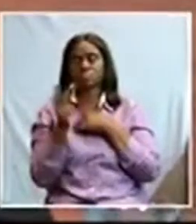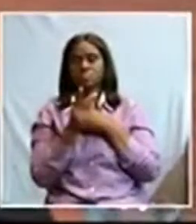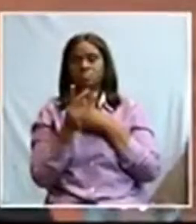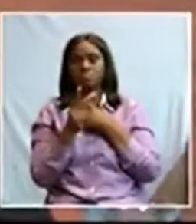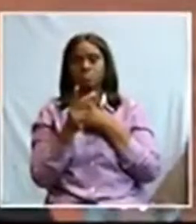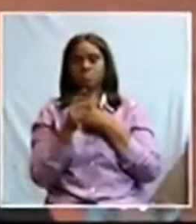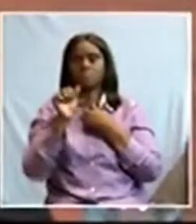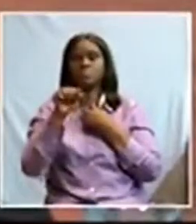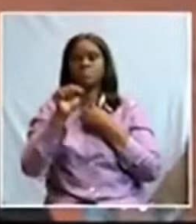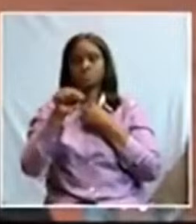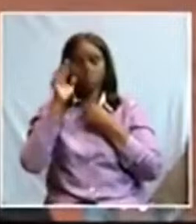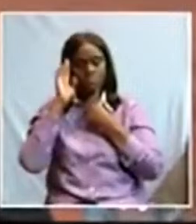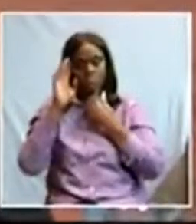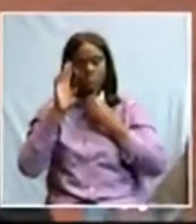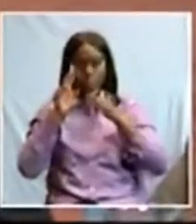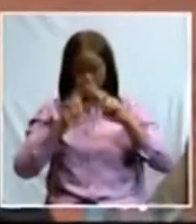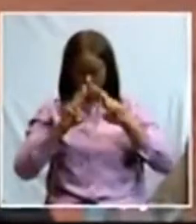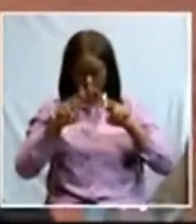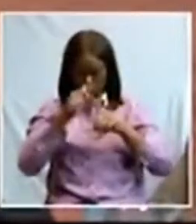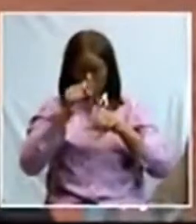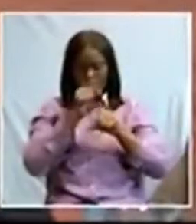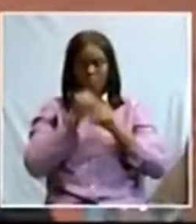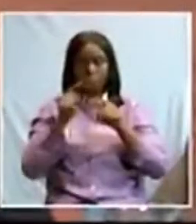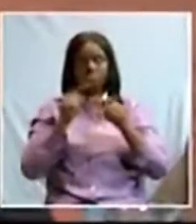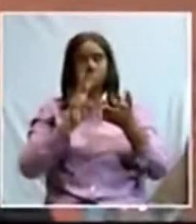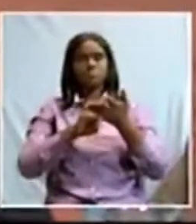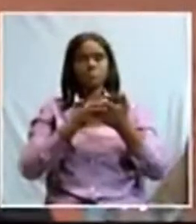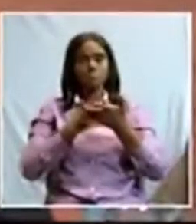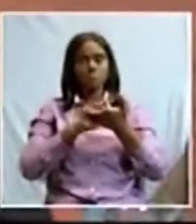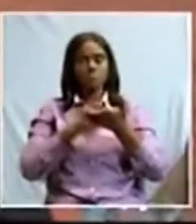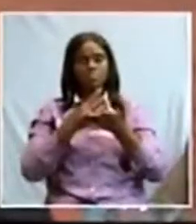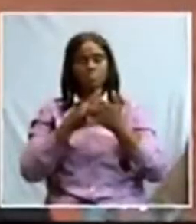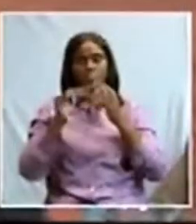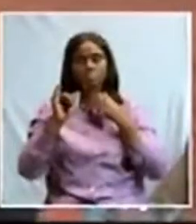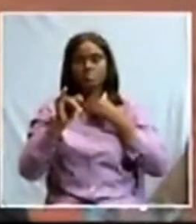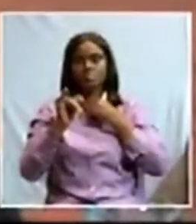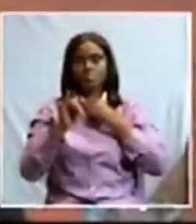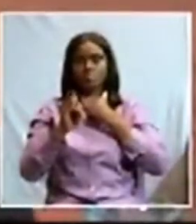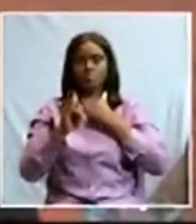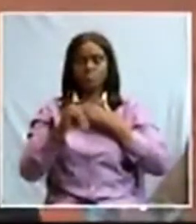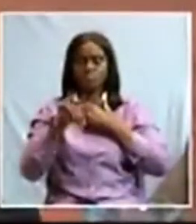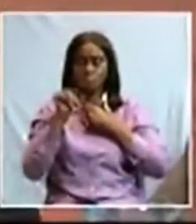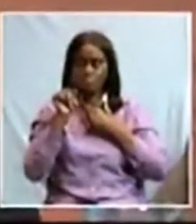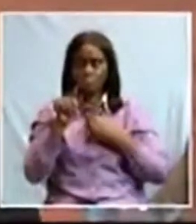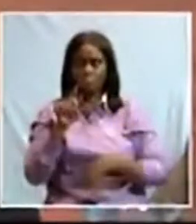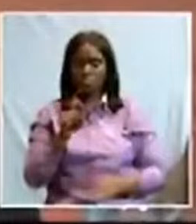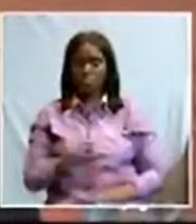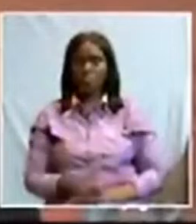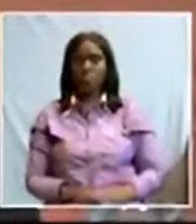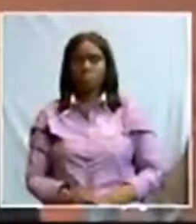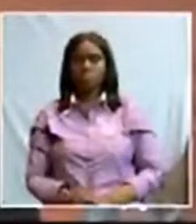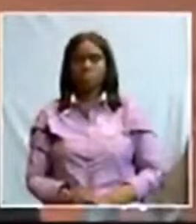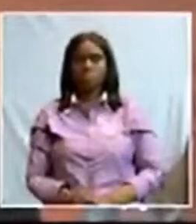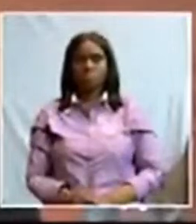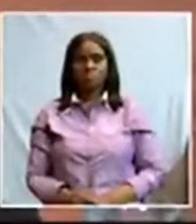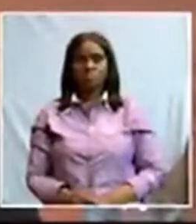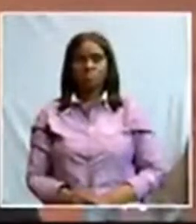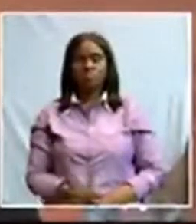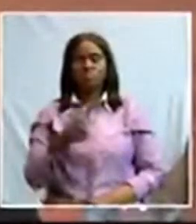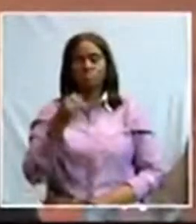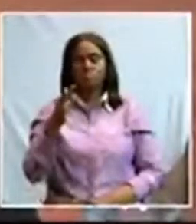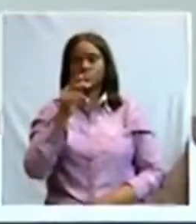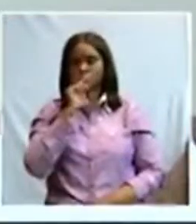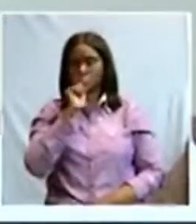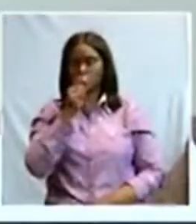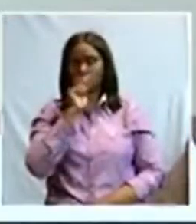Yes, Chair. And you are just witnesses. Yes. That, sorry. You should be switching off your mic. Switch